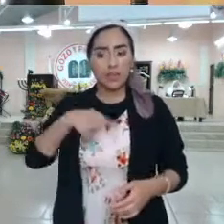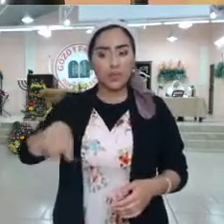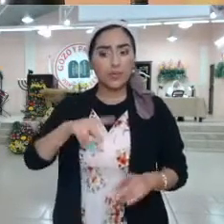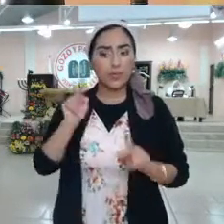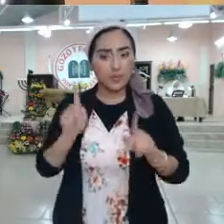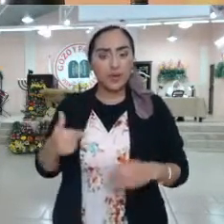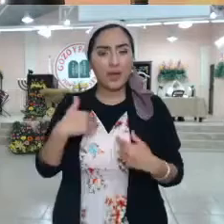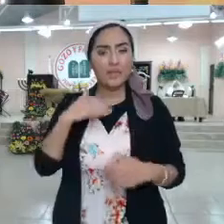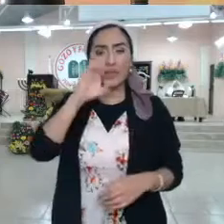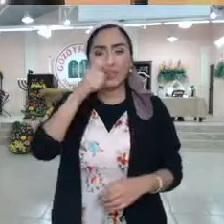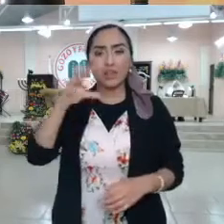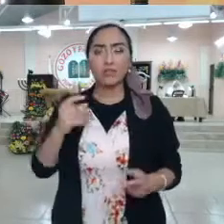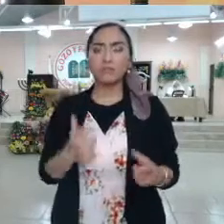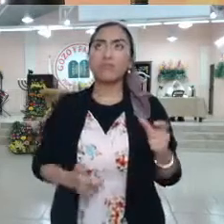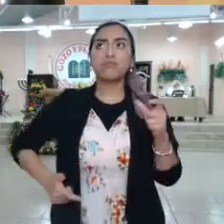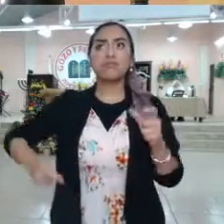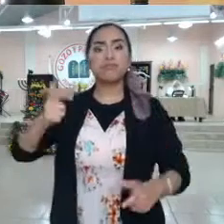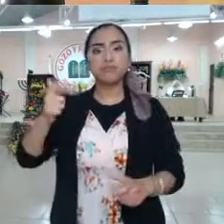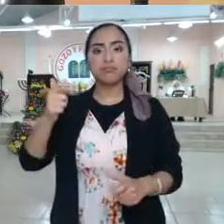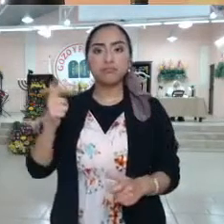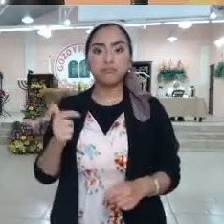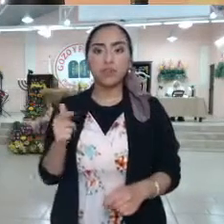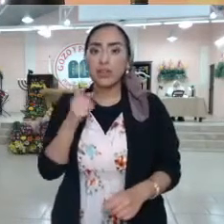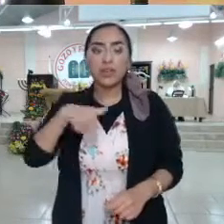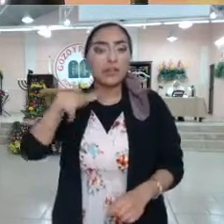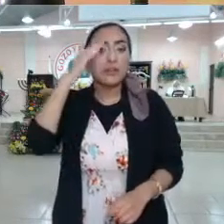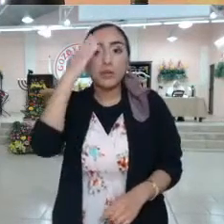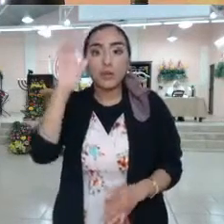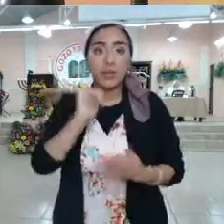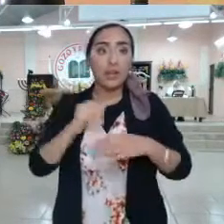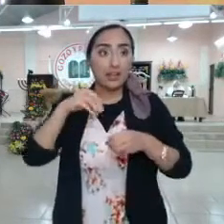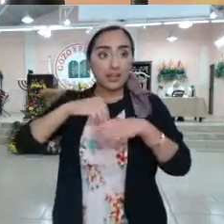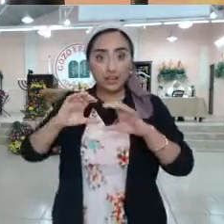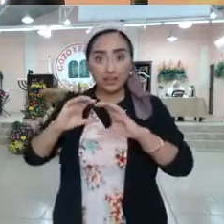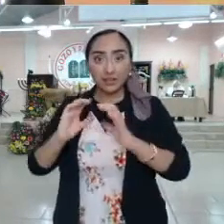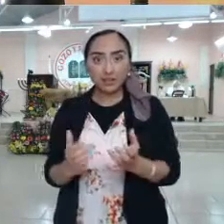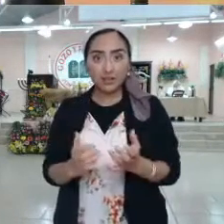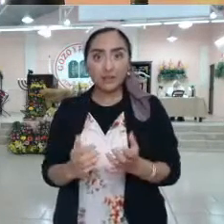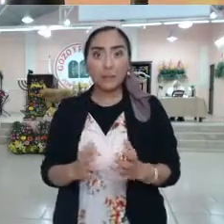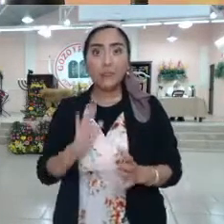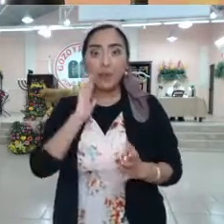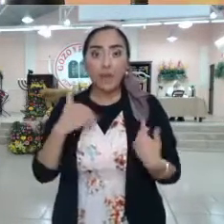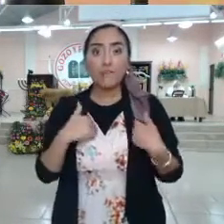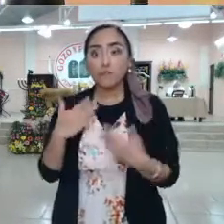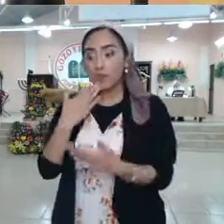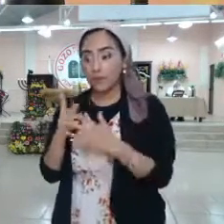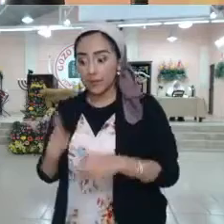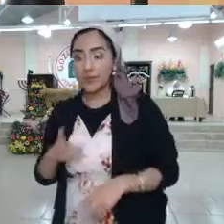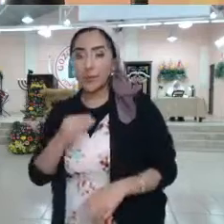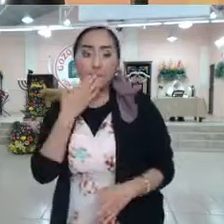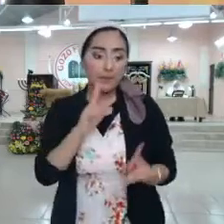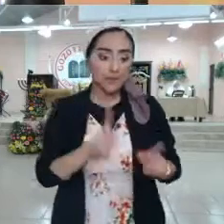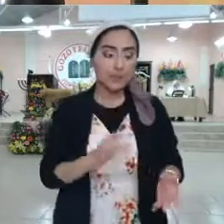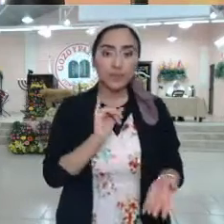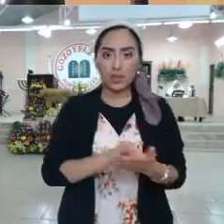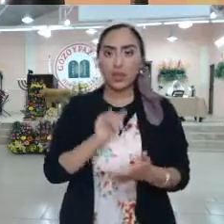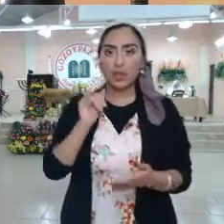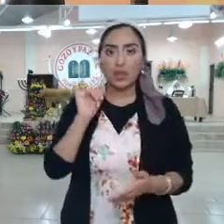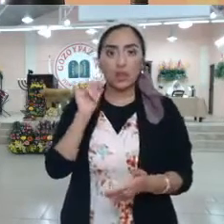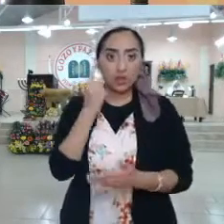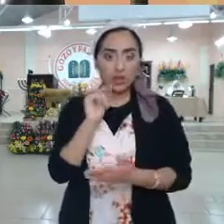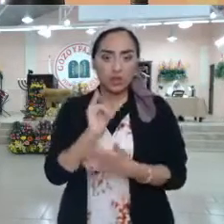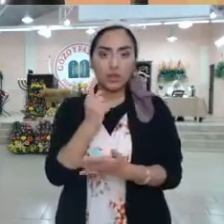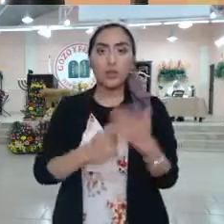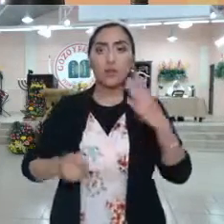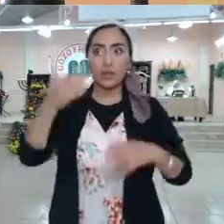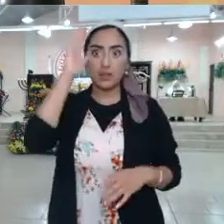of that. Those people, they have a huge ego. They don't know that in a congregation there's going to be wheat and tares.